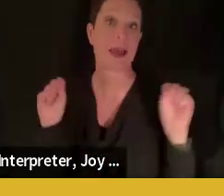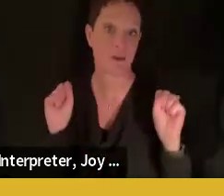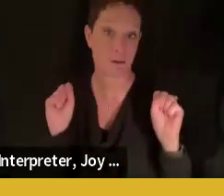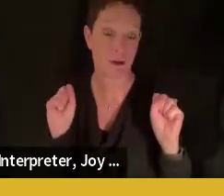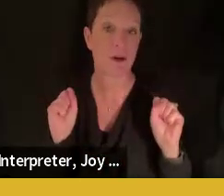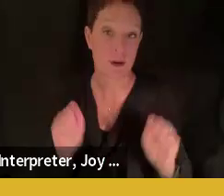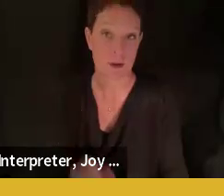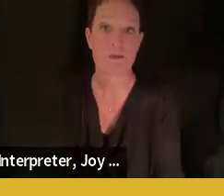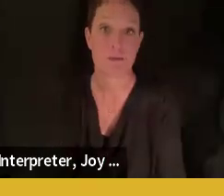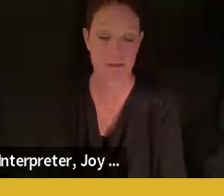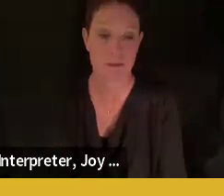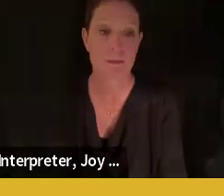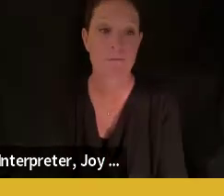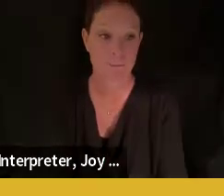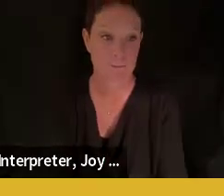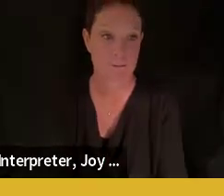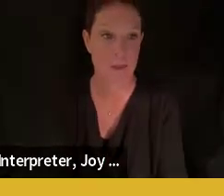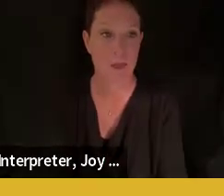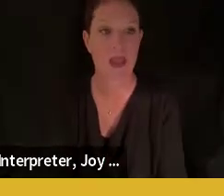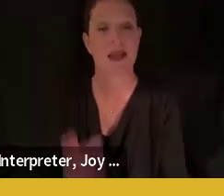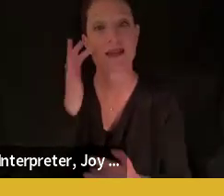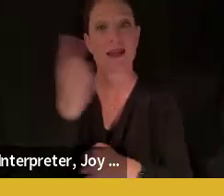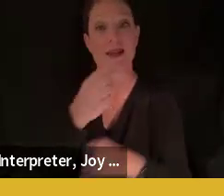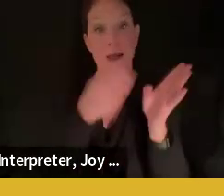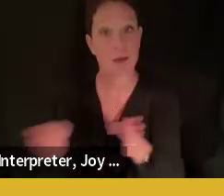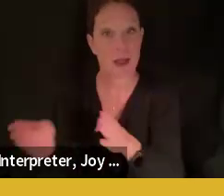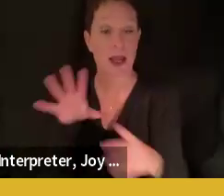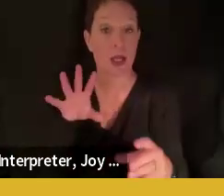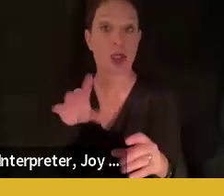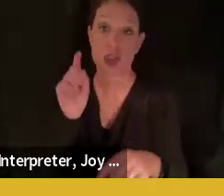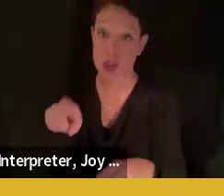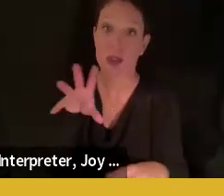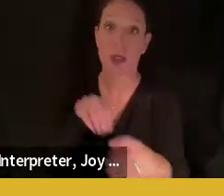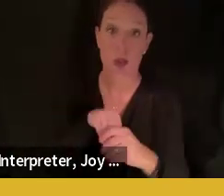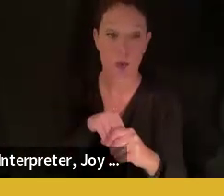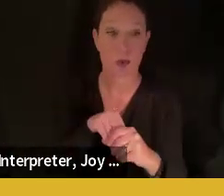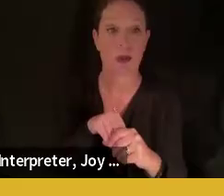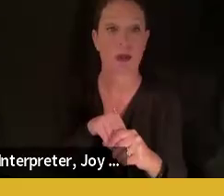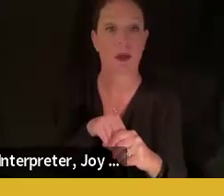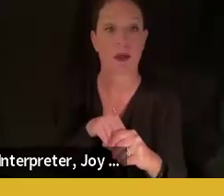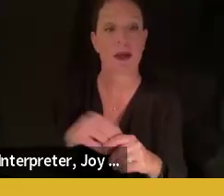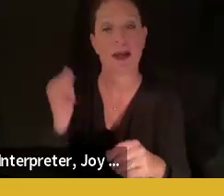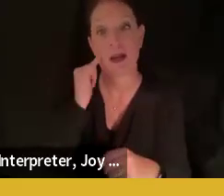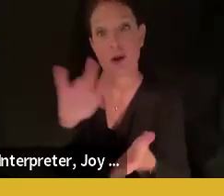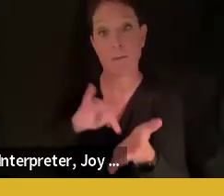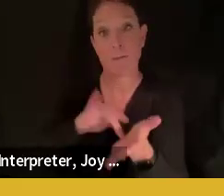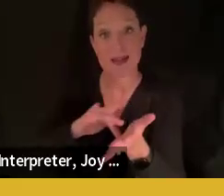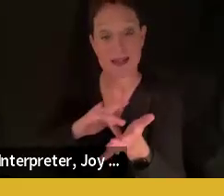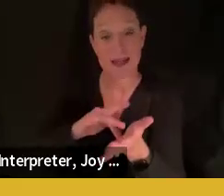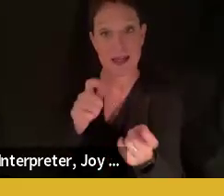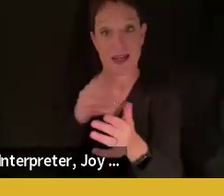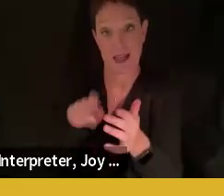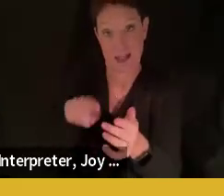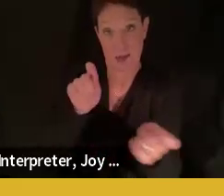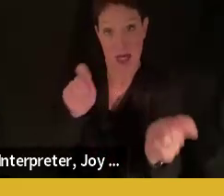yourself worse. Your sick day plan can also or should also include whether or not your medications need to be